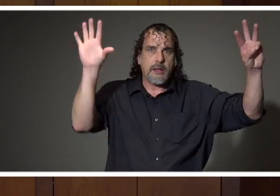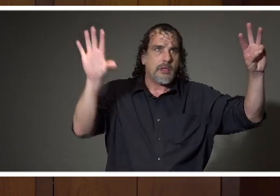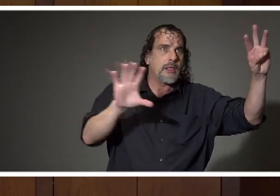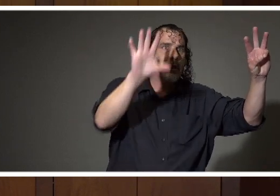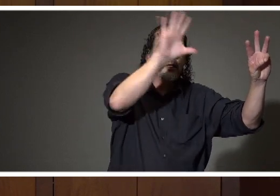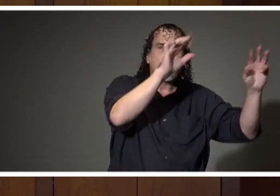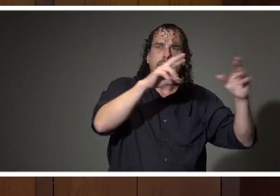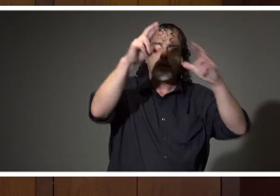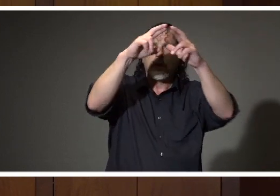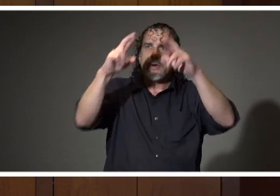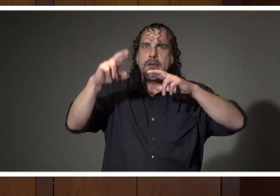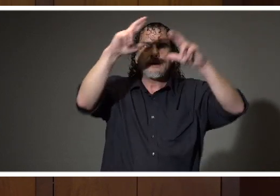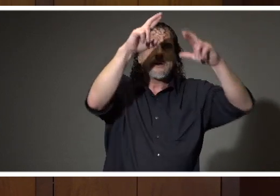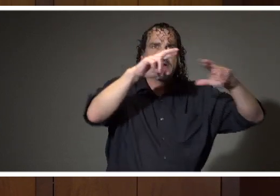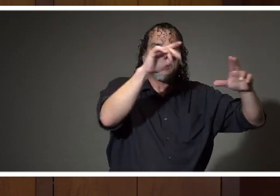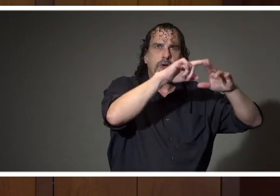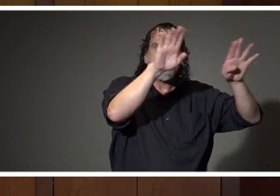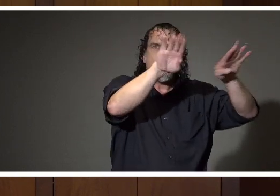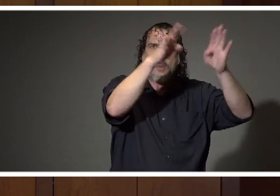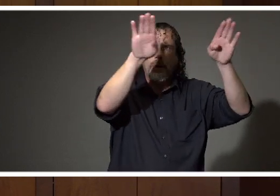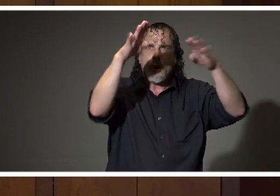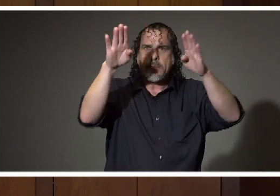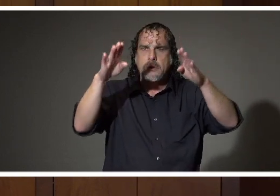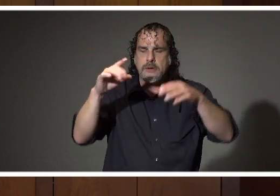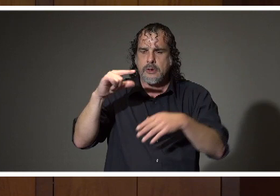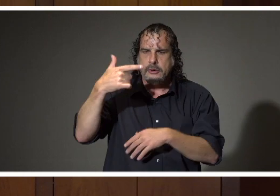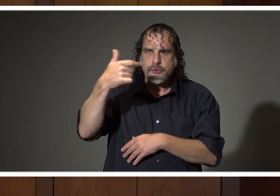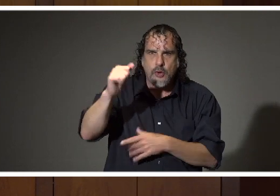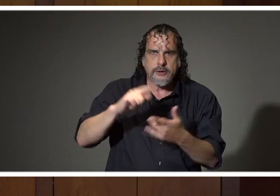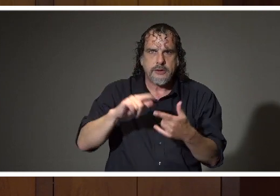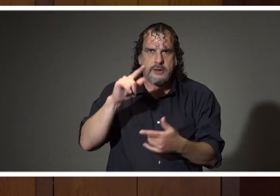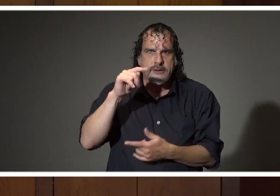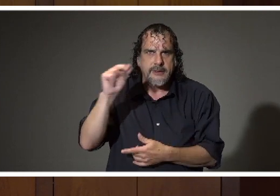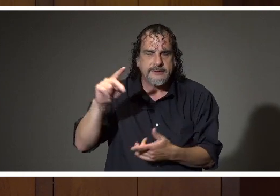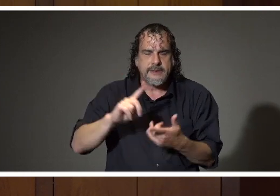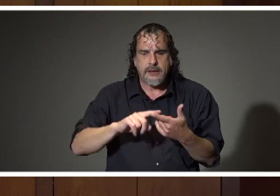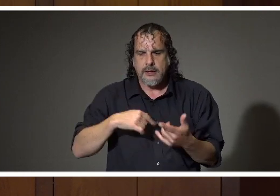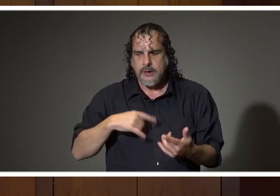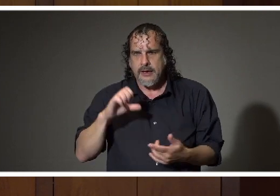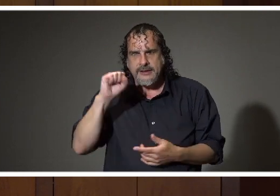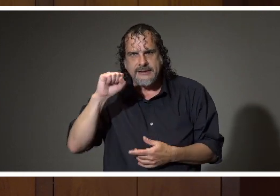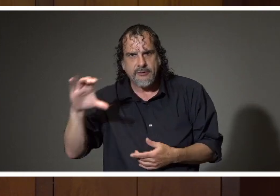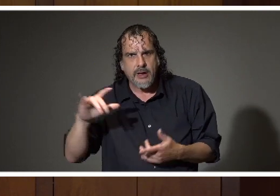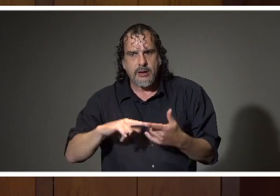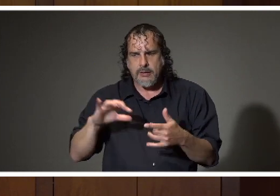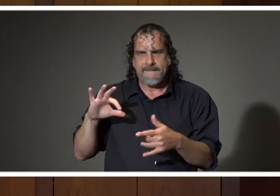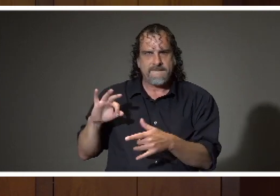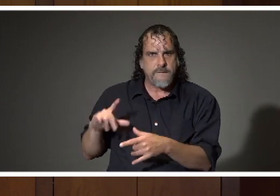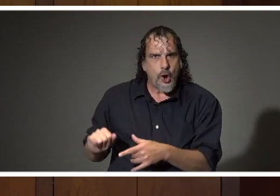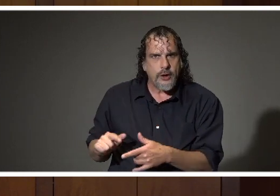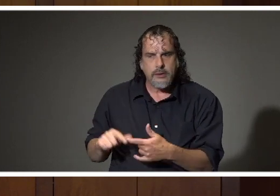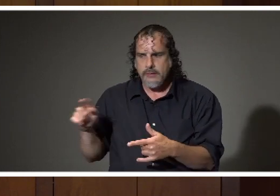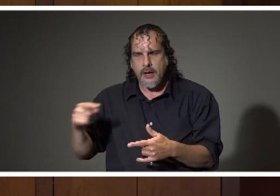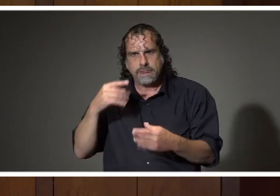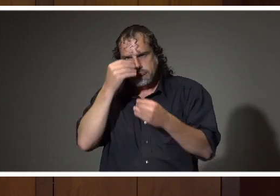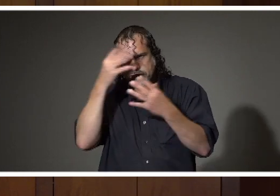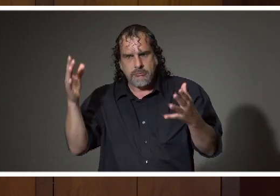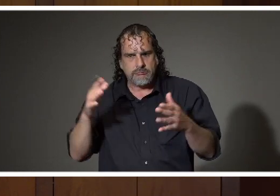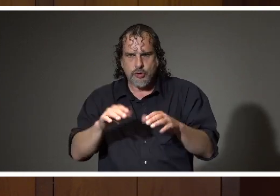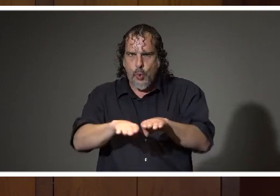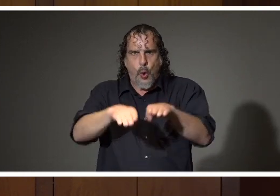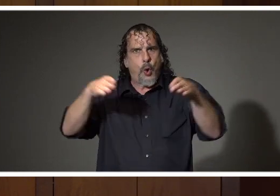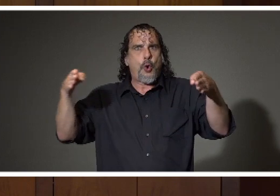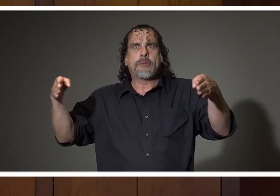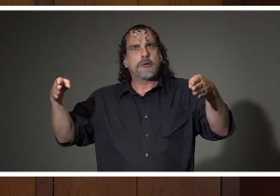start reopening the economy. Georgia, Tennessee, South Carolina, and looks like Florida, announcing some bold